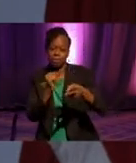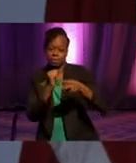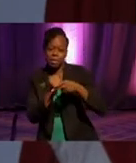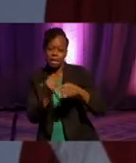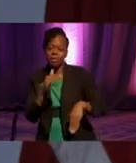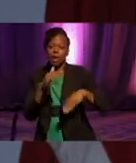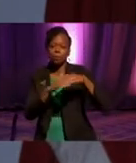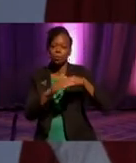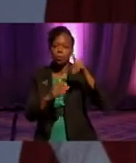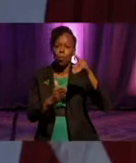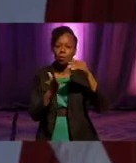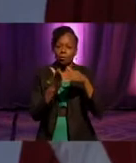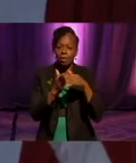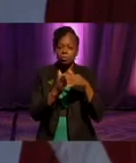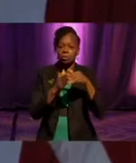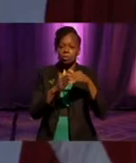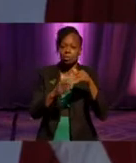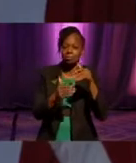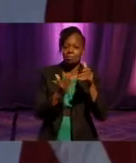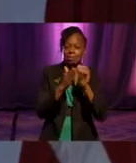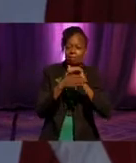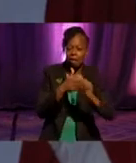year. It's a good thing.